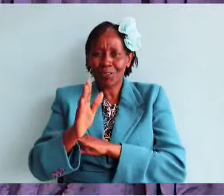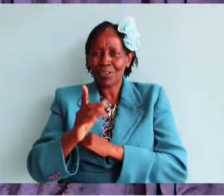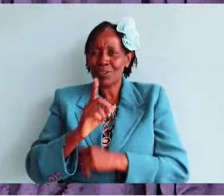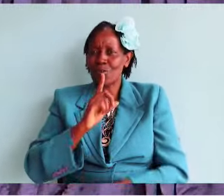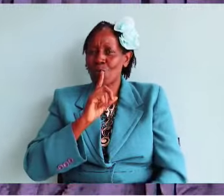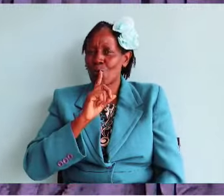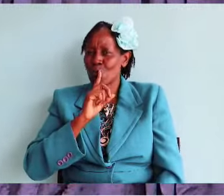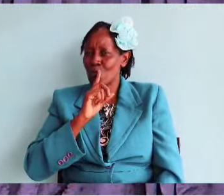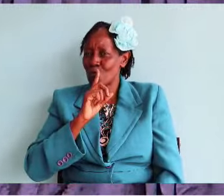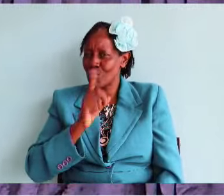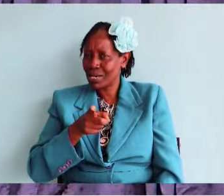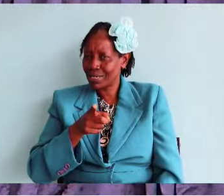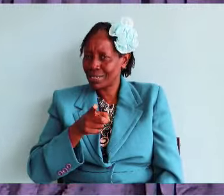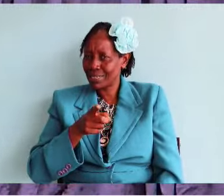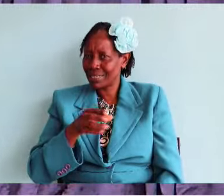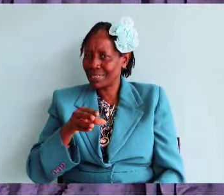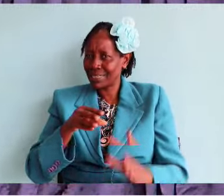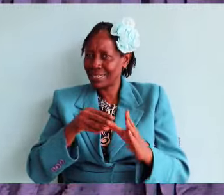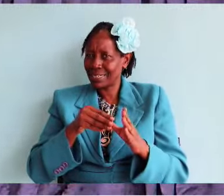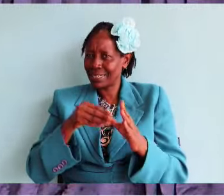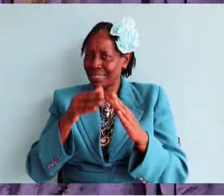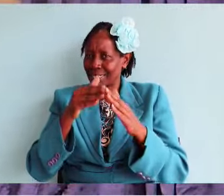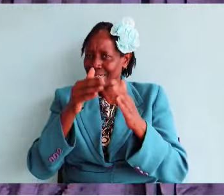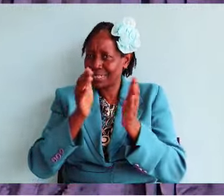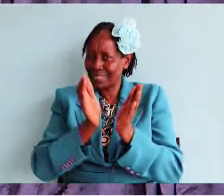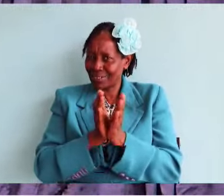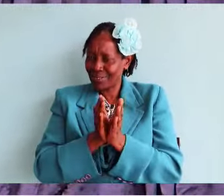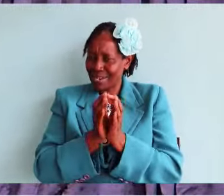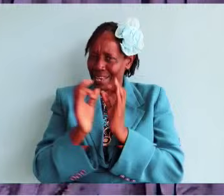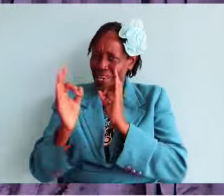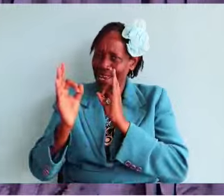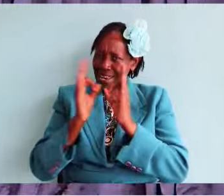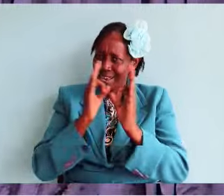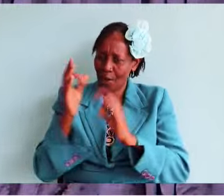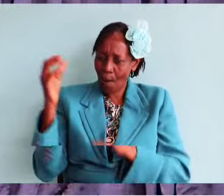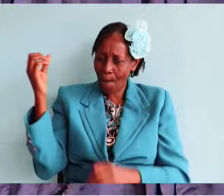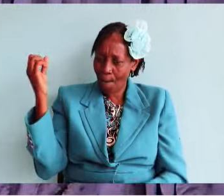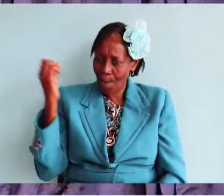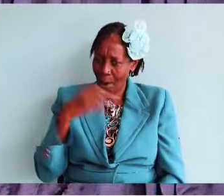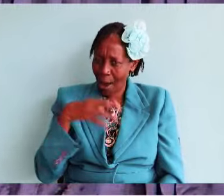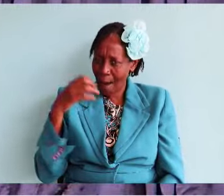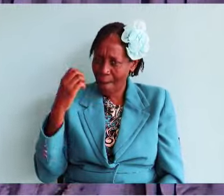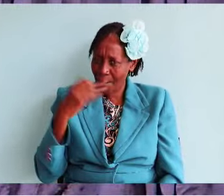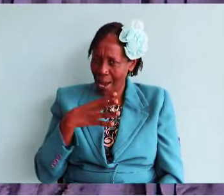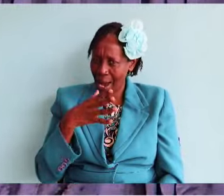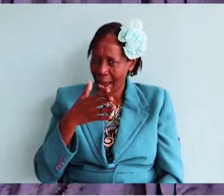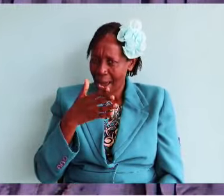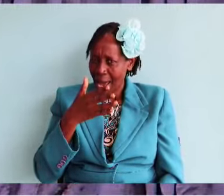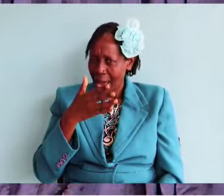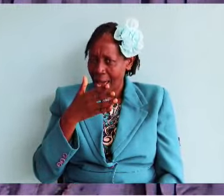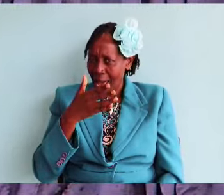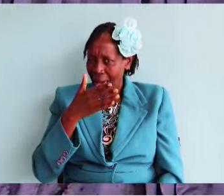to the people, if you are afraid, go back. If you are trembling, go